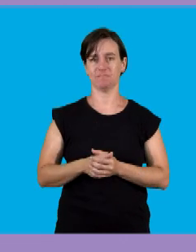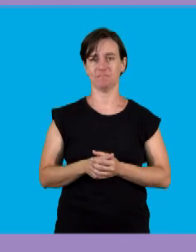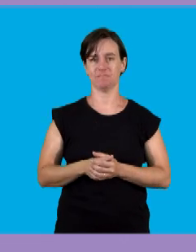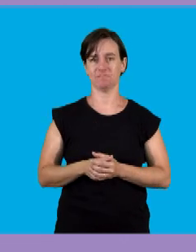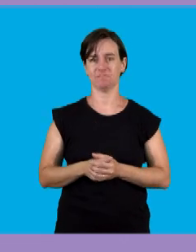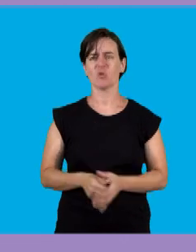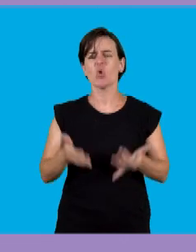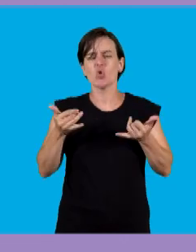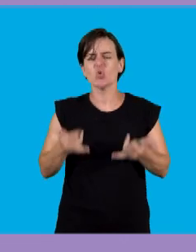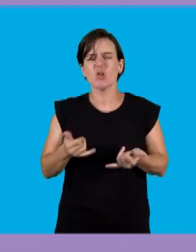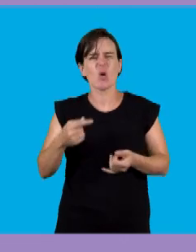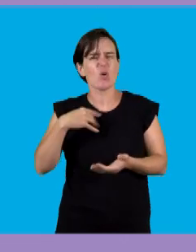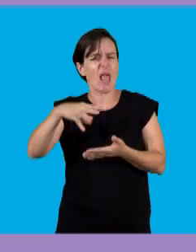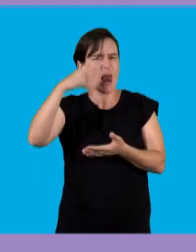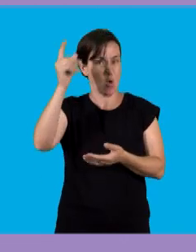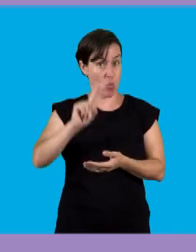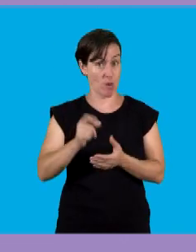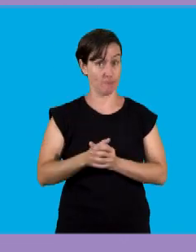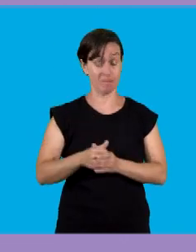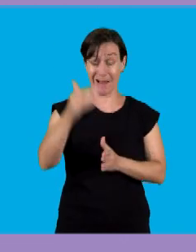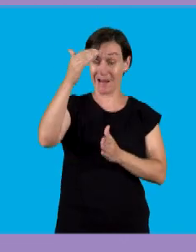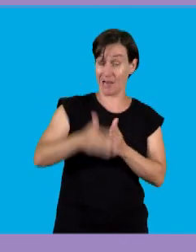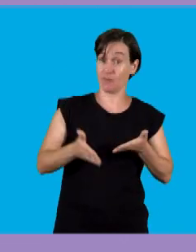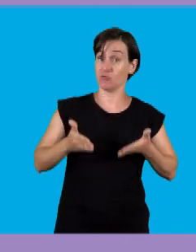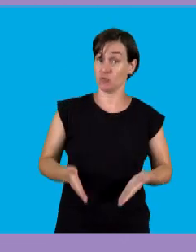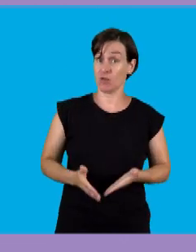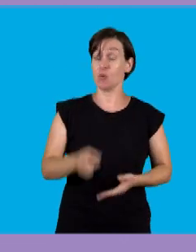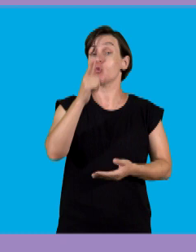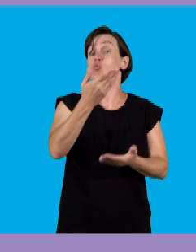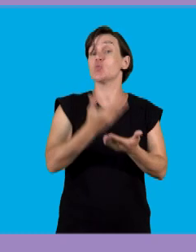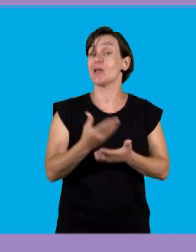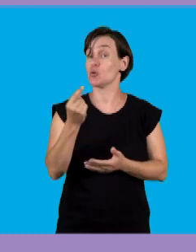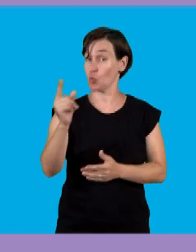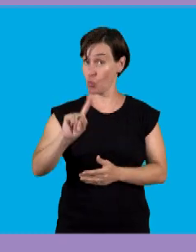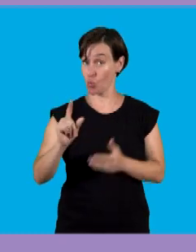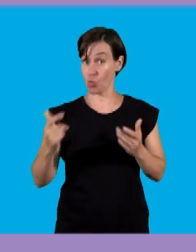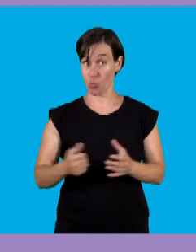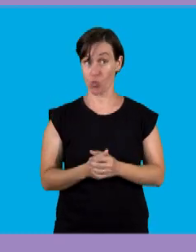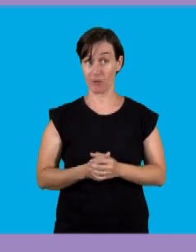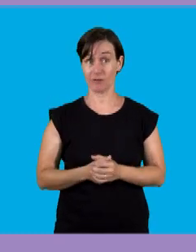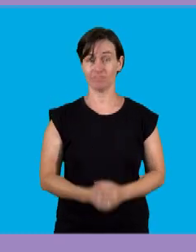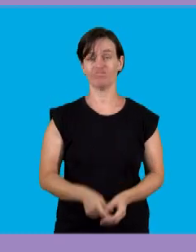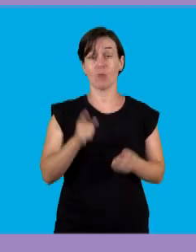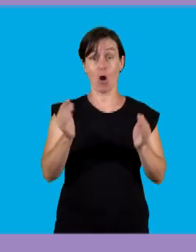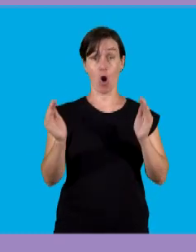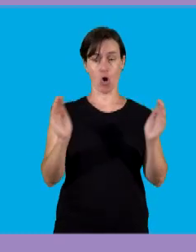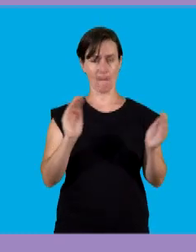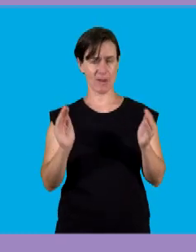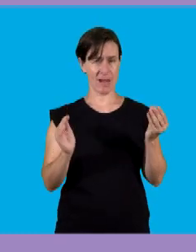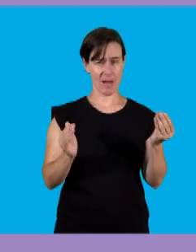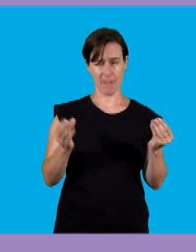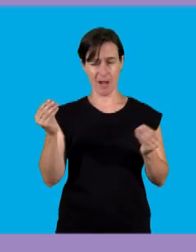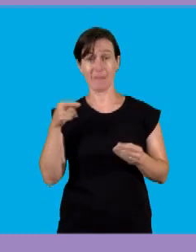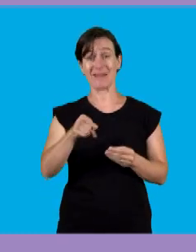is going to be about. So by the end of the lesson, you should be able to compare numbers in exponential